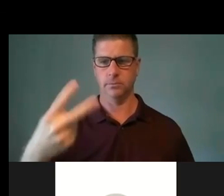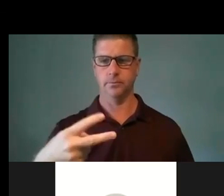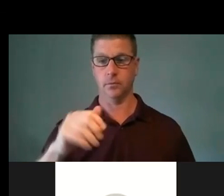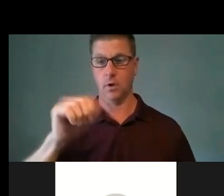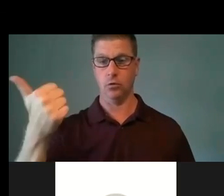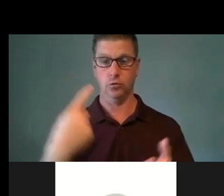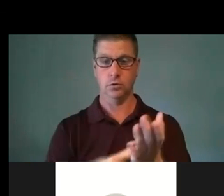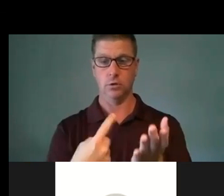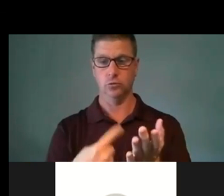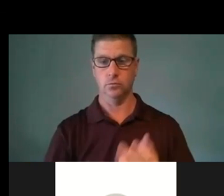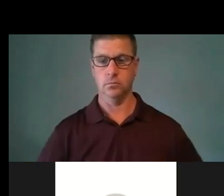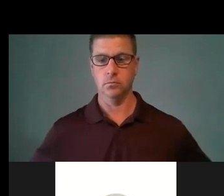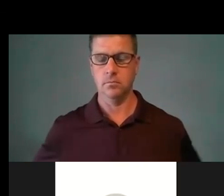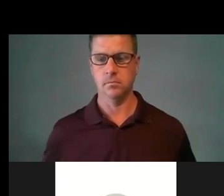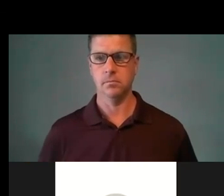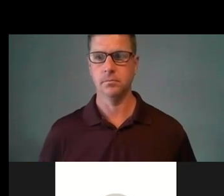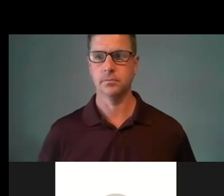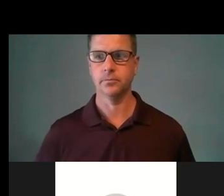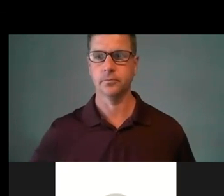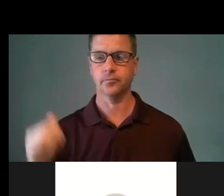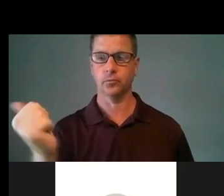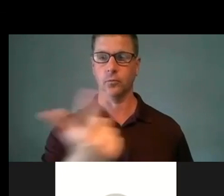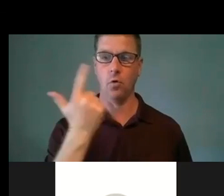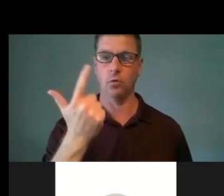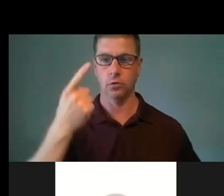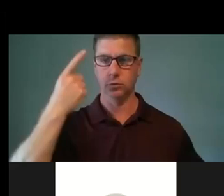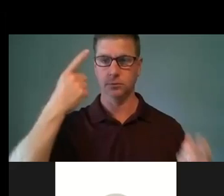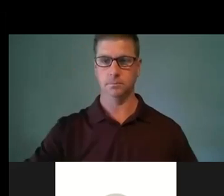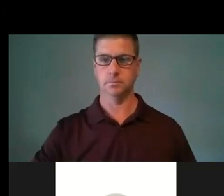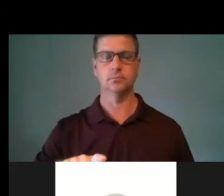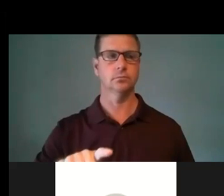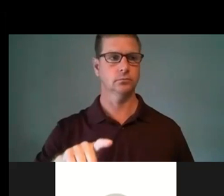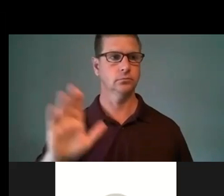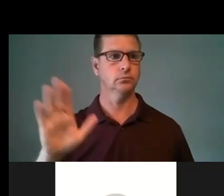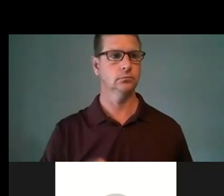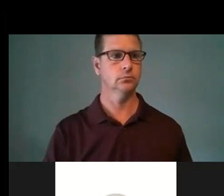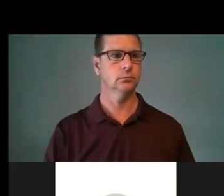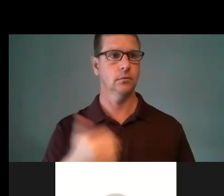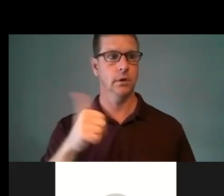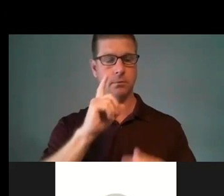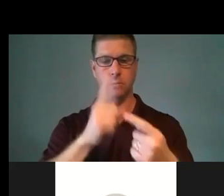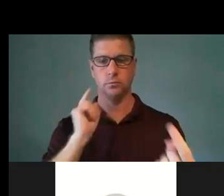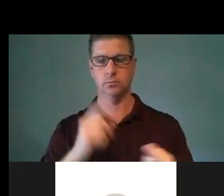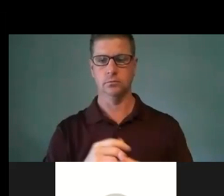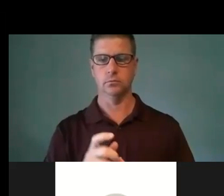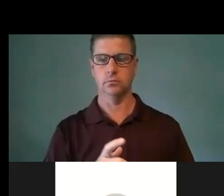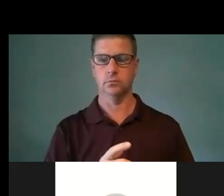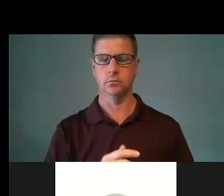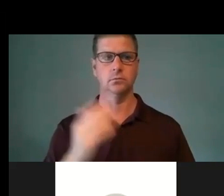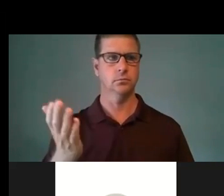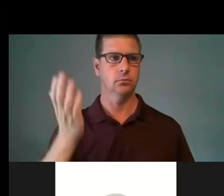discussion? All those in favor? Aye. Aye. Any opposed? Motion